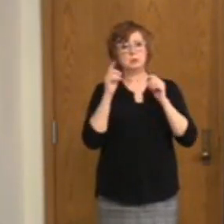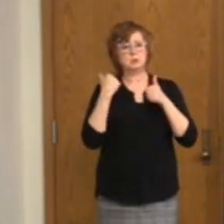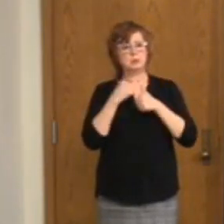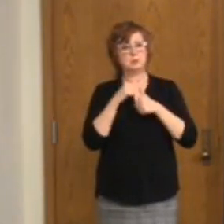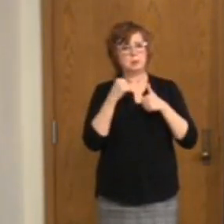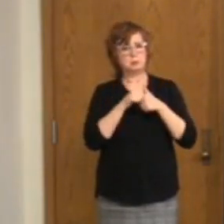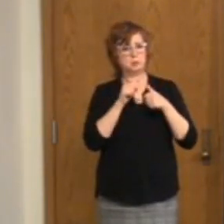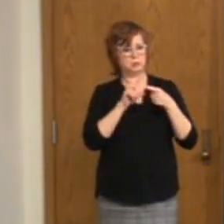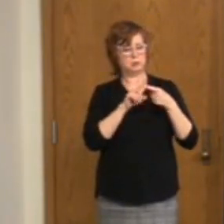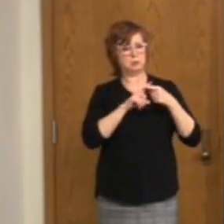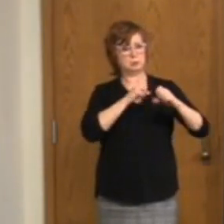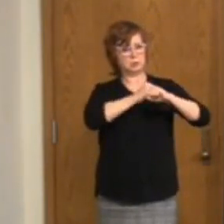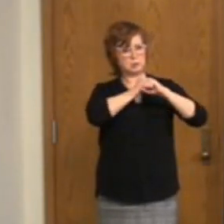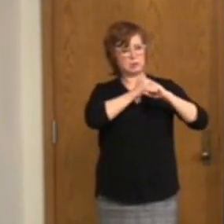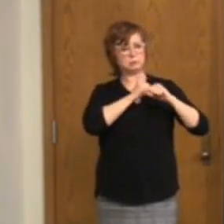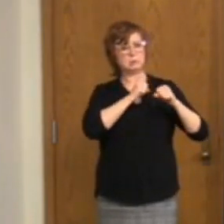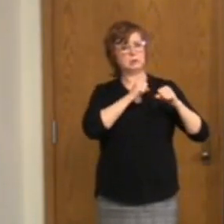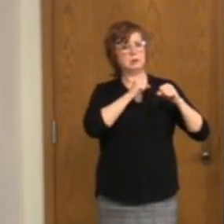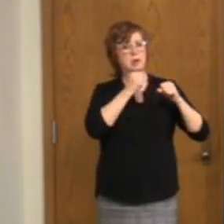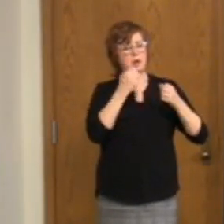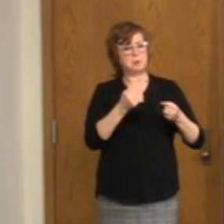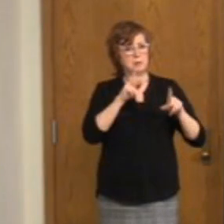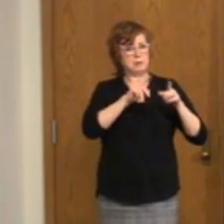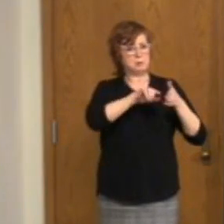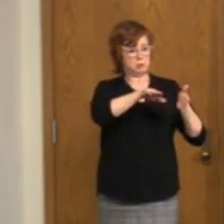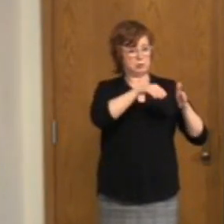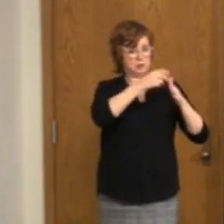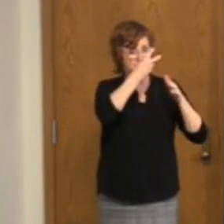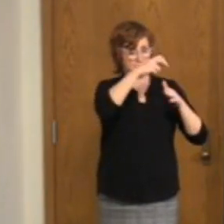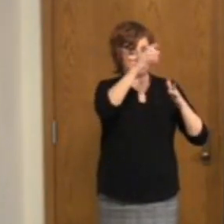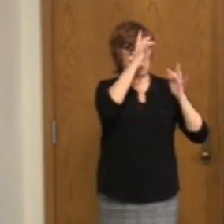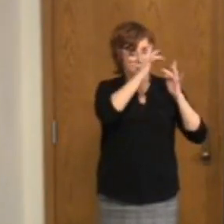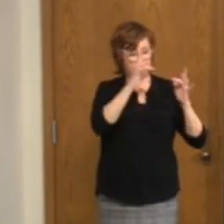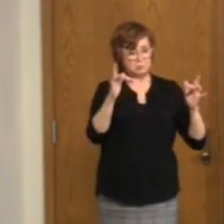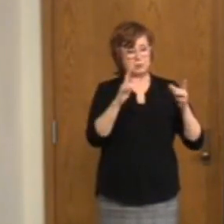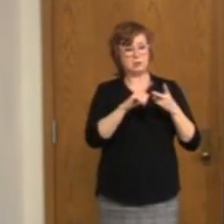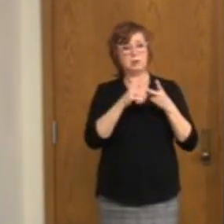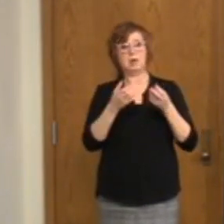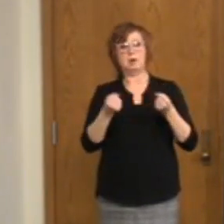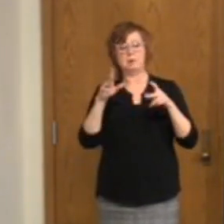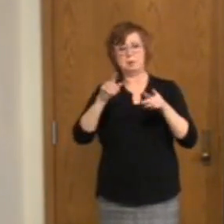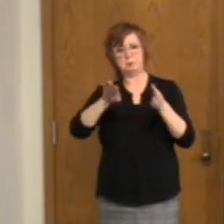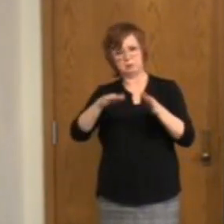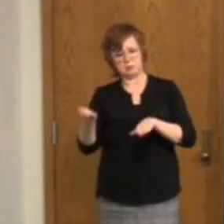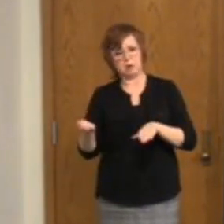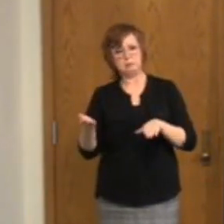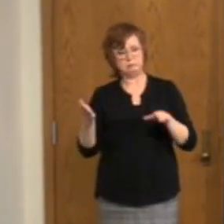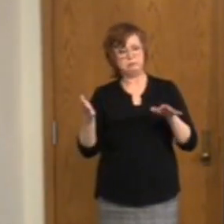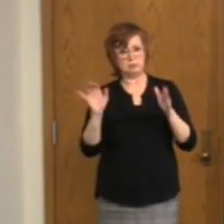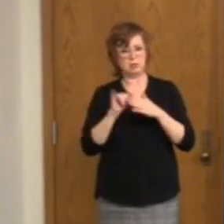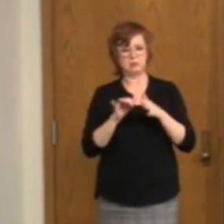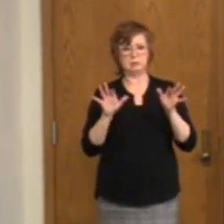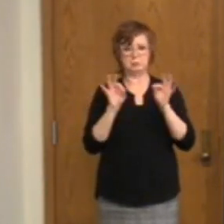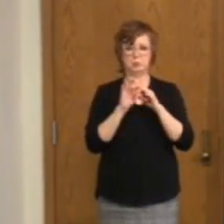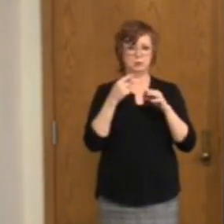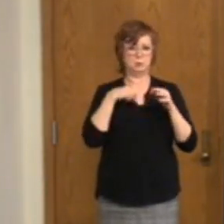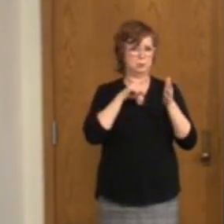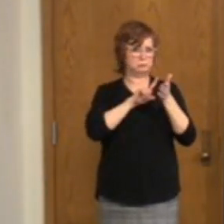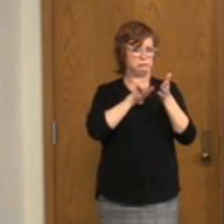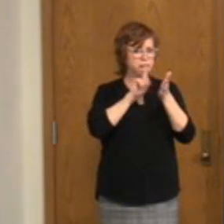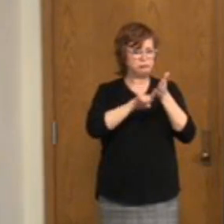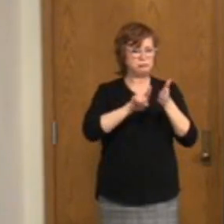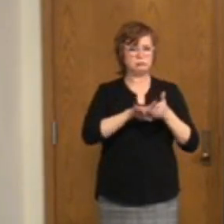individual level. But as more and more people get vaccinated, obviously we want to see the population impacts of that as well, that kind